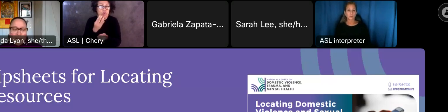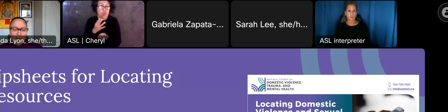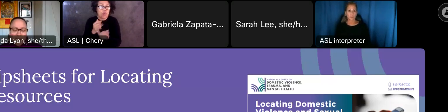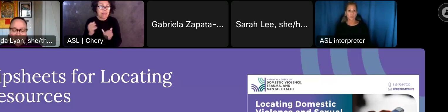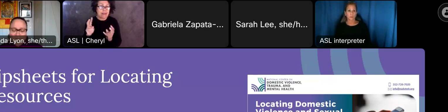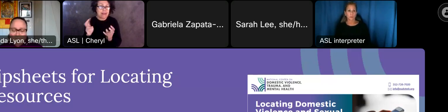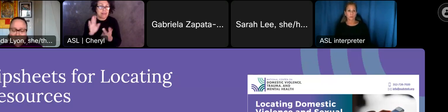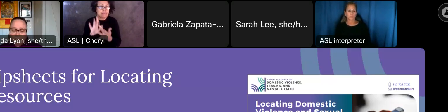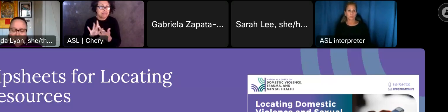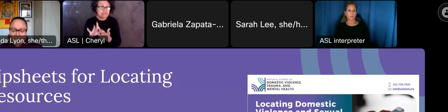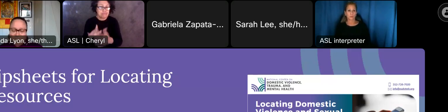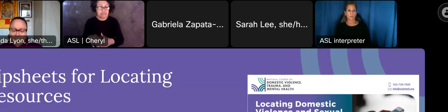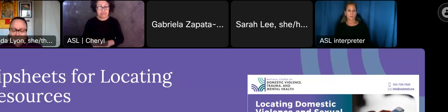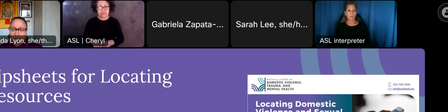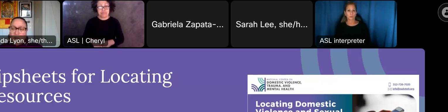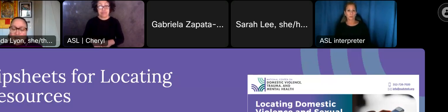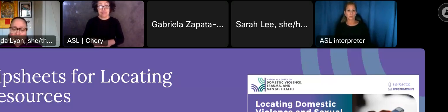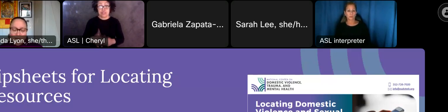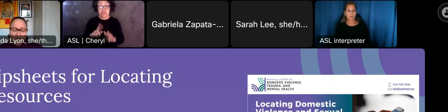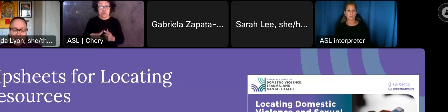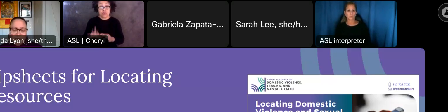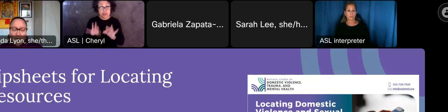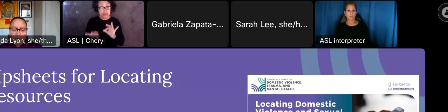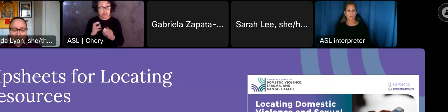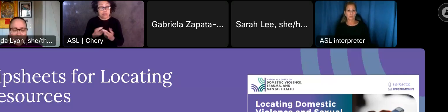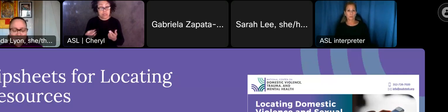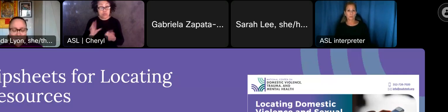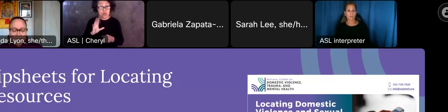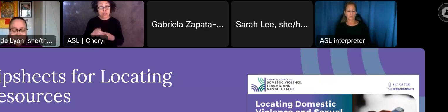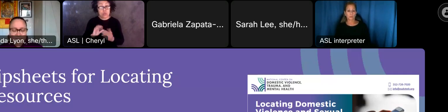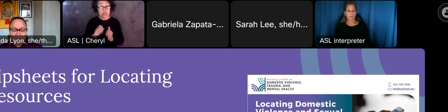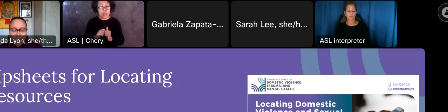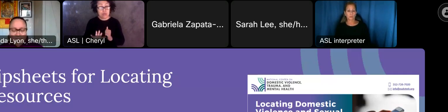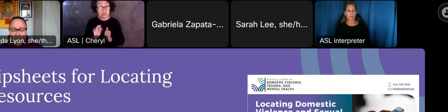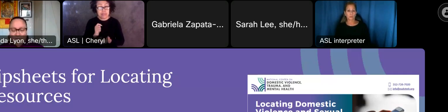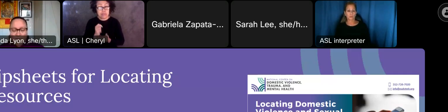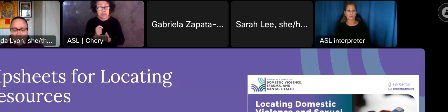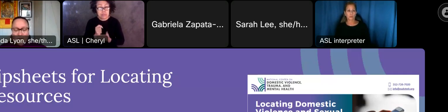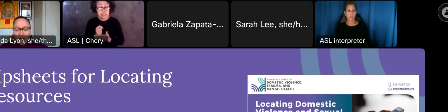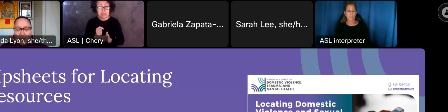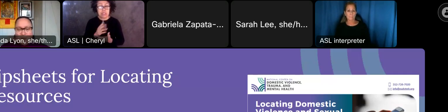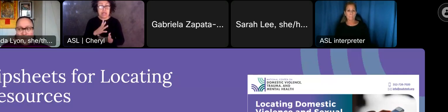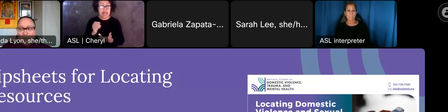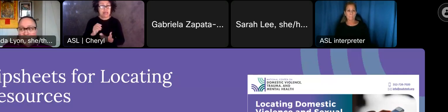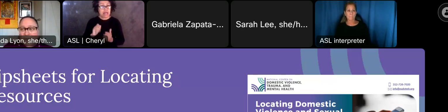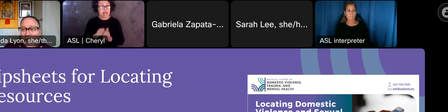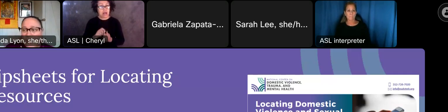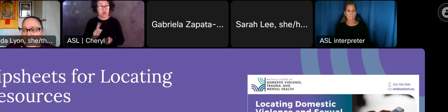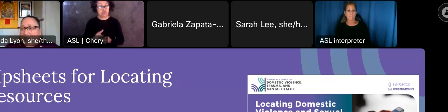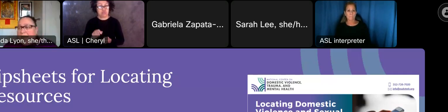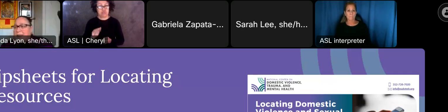Locating substance use support resources includes options for locating treatment as well as harm reduction,